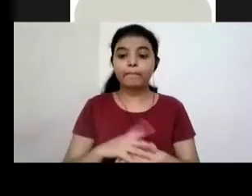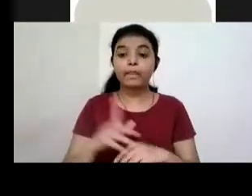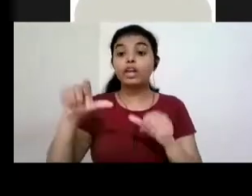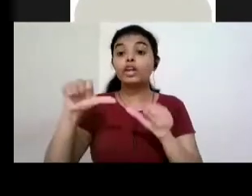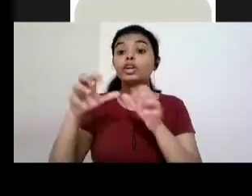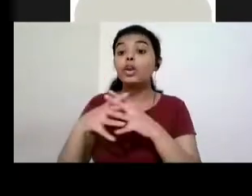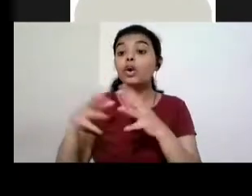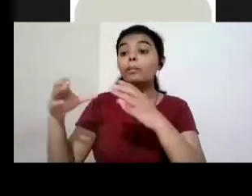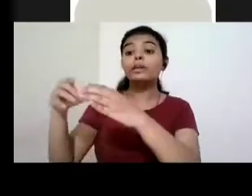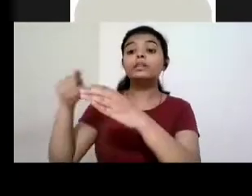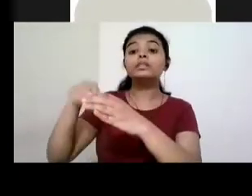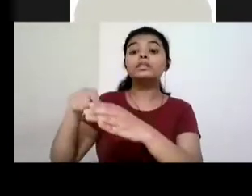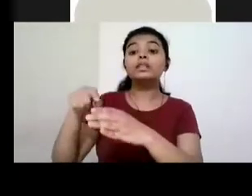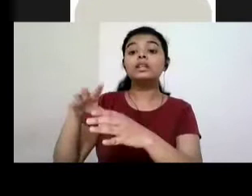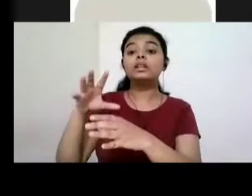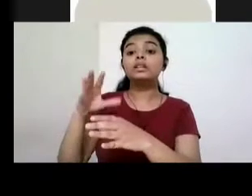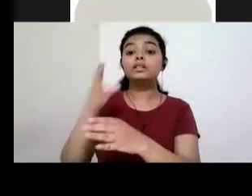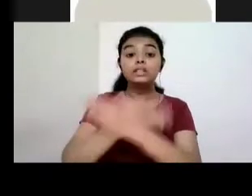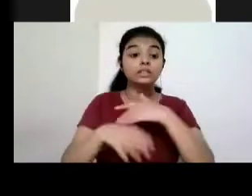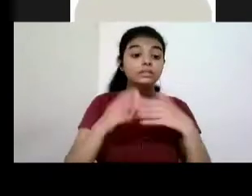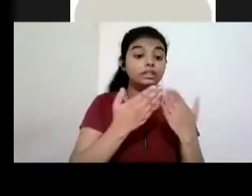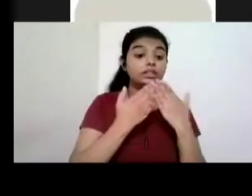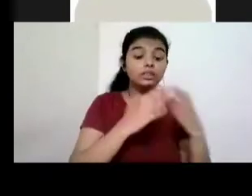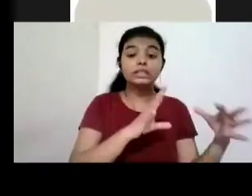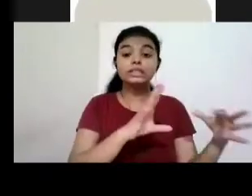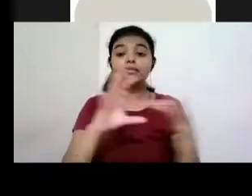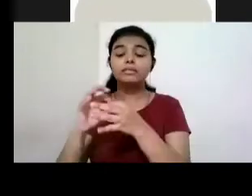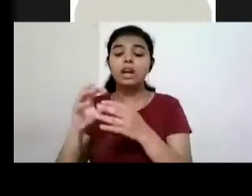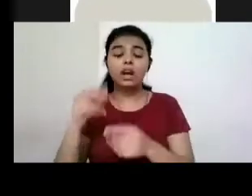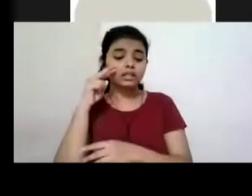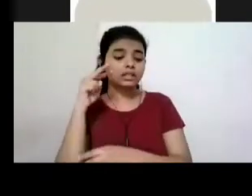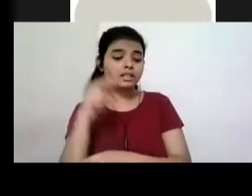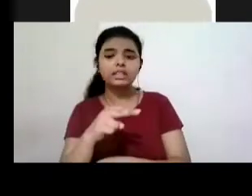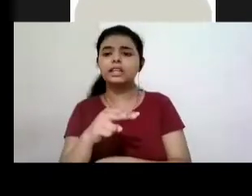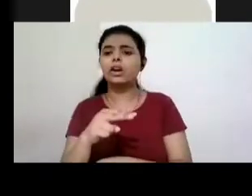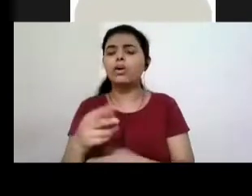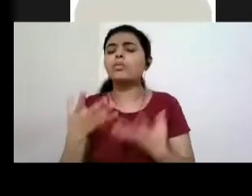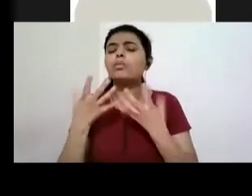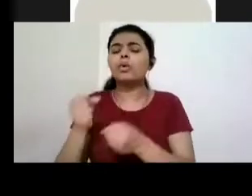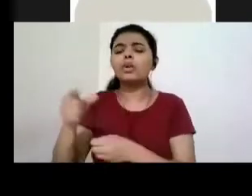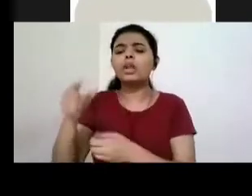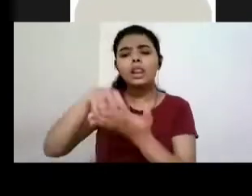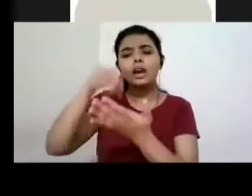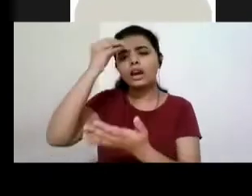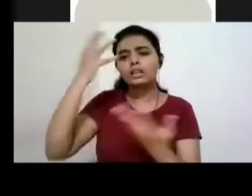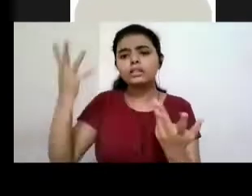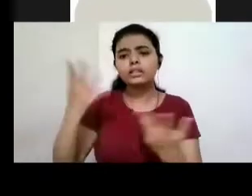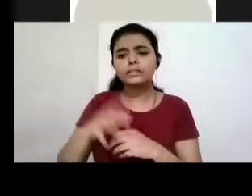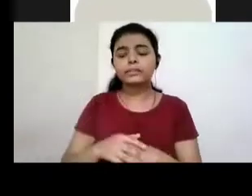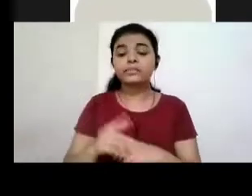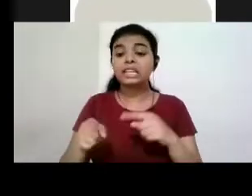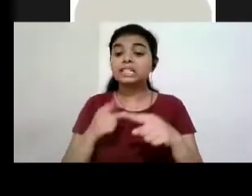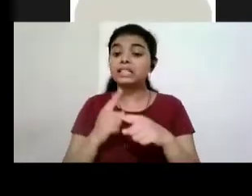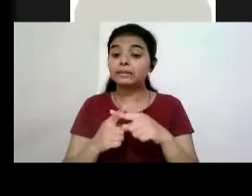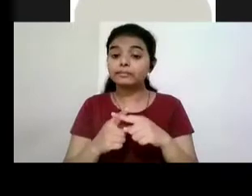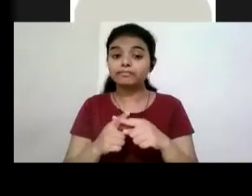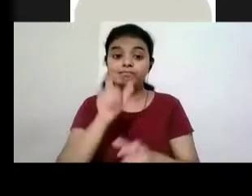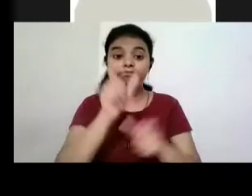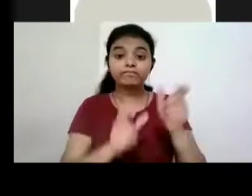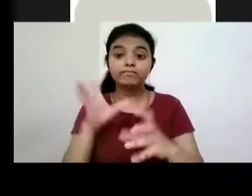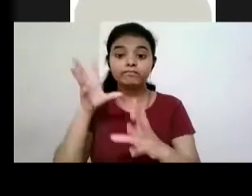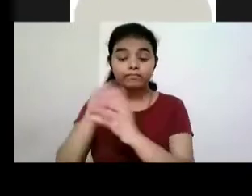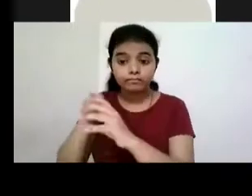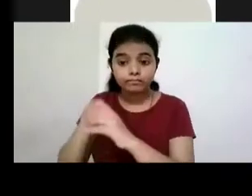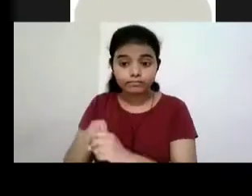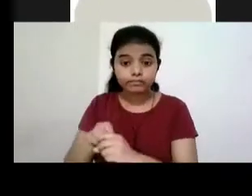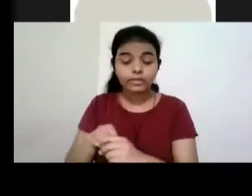lawmakers need to obtain from disability studies. I'm primarily saying is that participative streak, the fact that